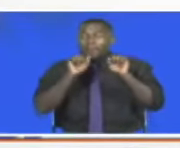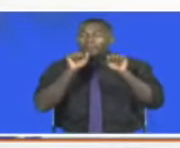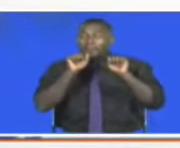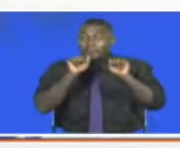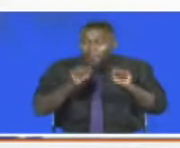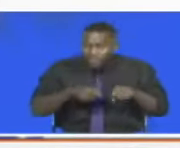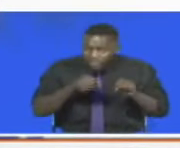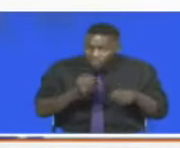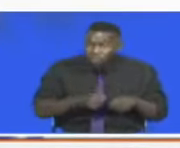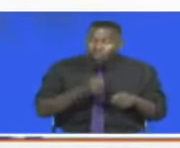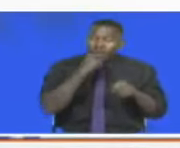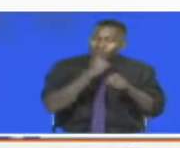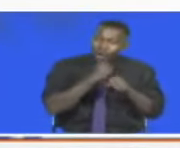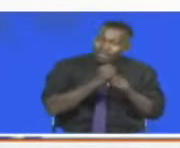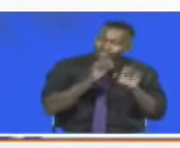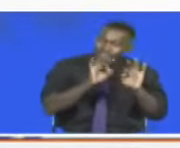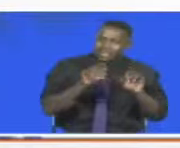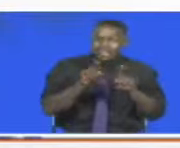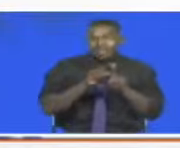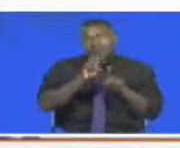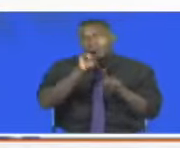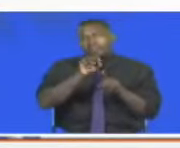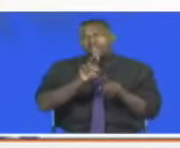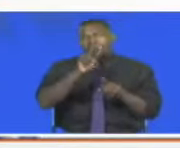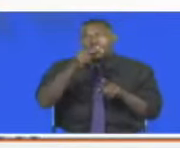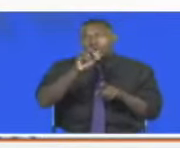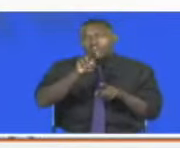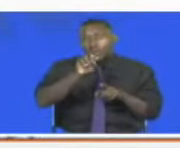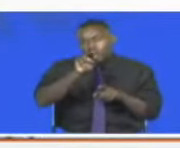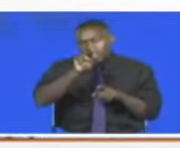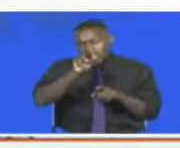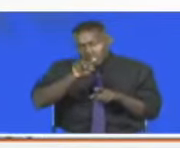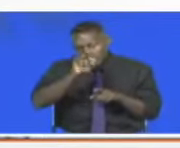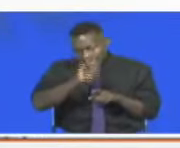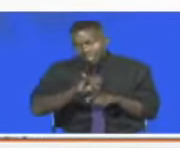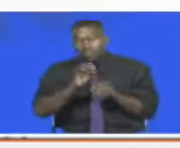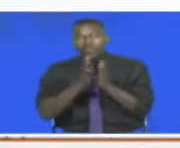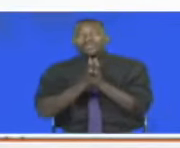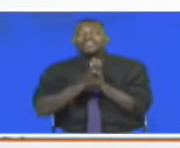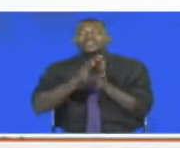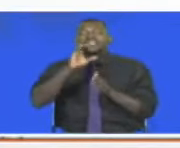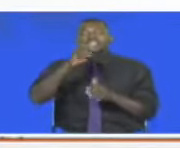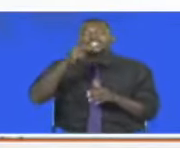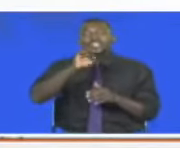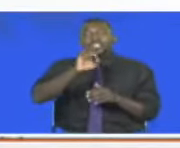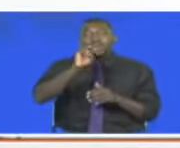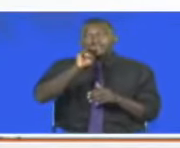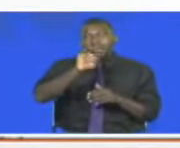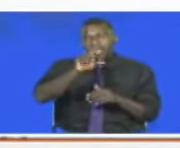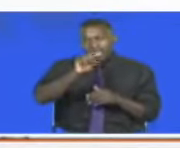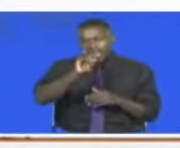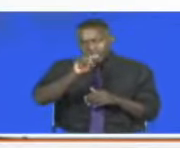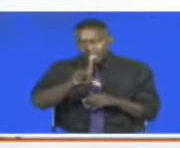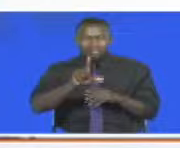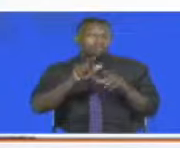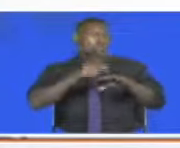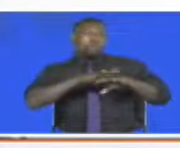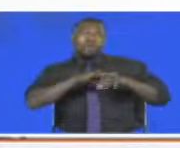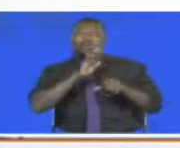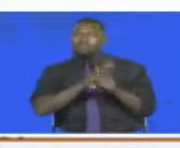and Moroni, so that the spares are bought directly and paid by the agricultural,